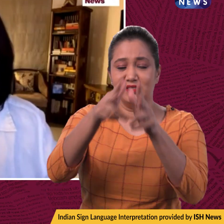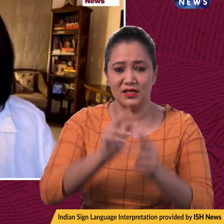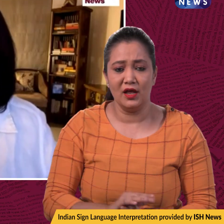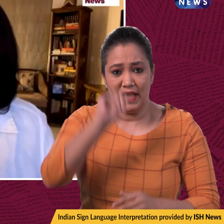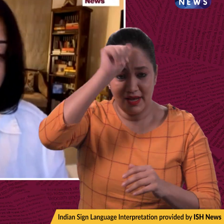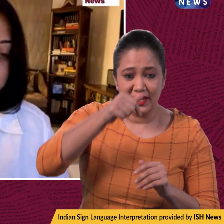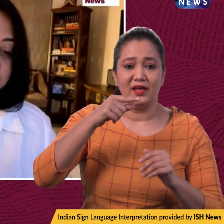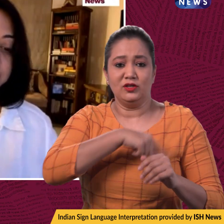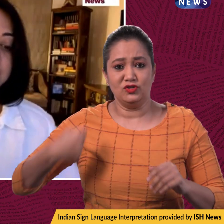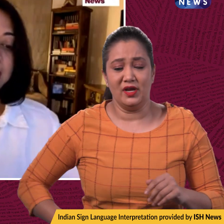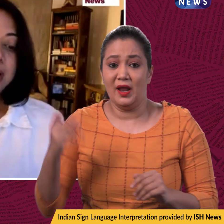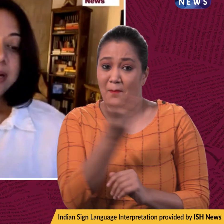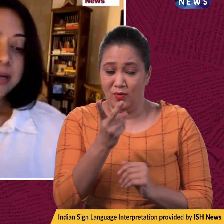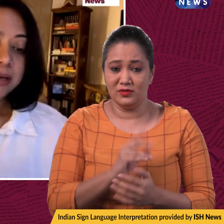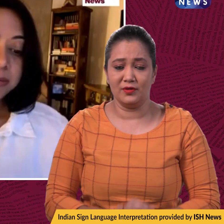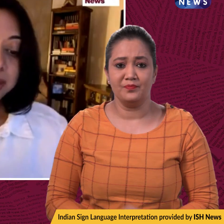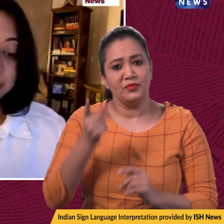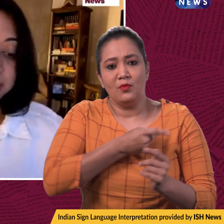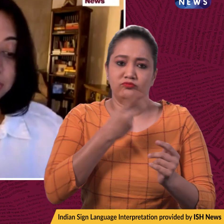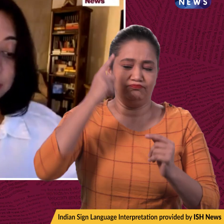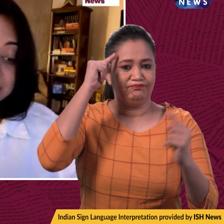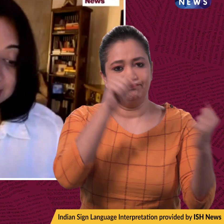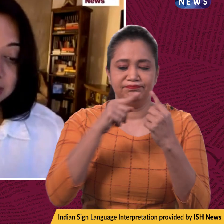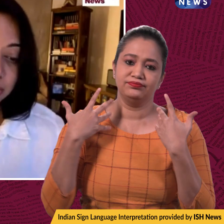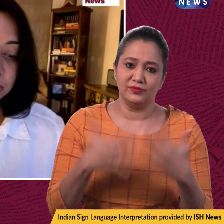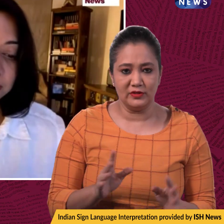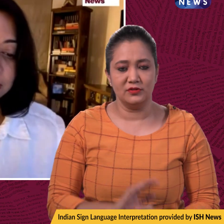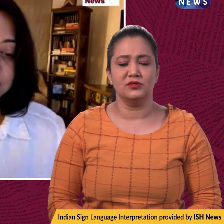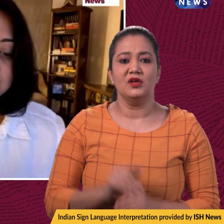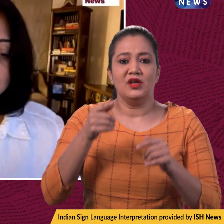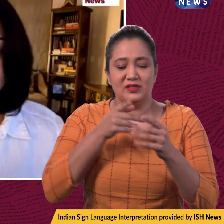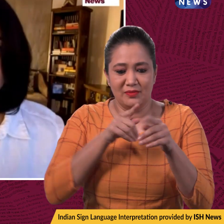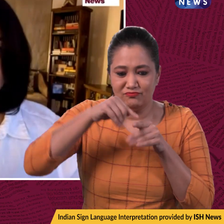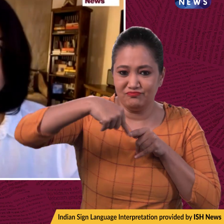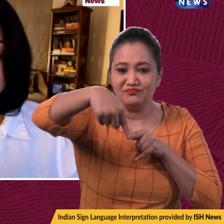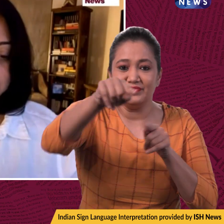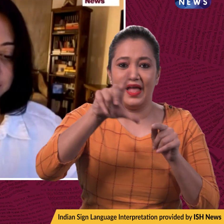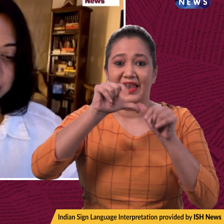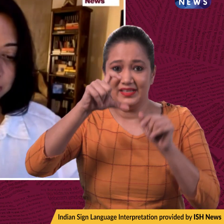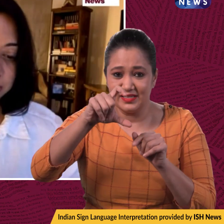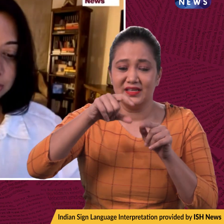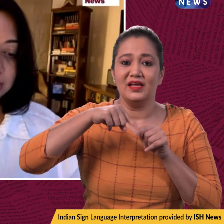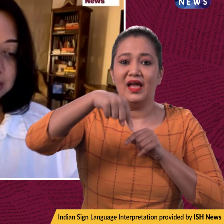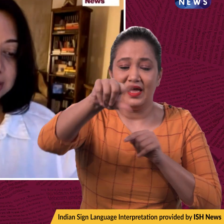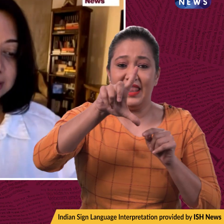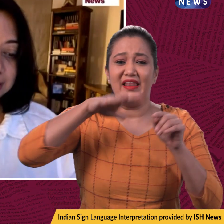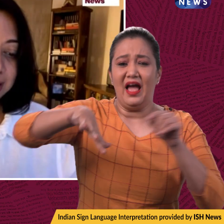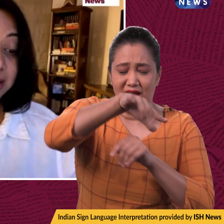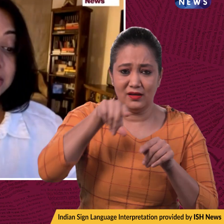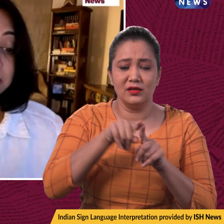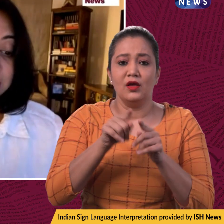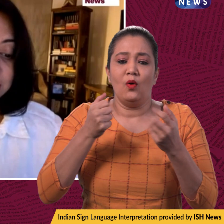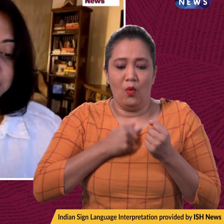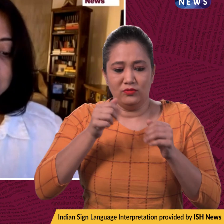said that India and China have agreed to ease the ongoing military standoff along the line of actual control in eastern